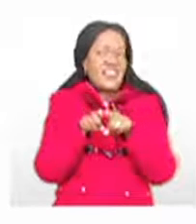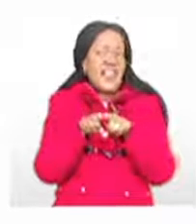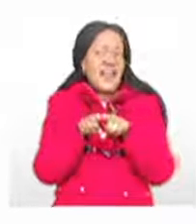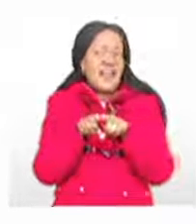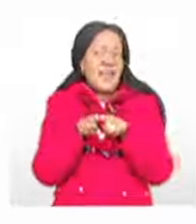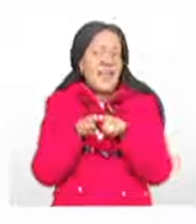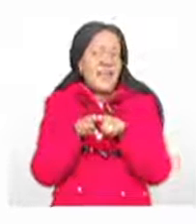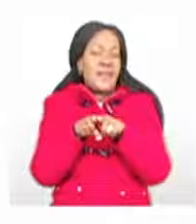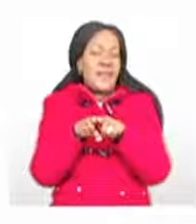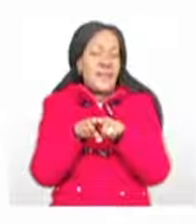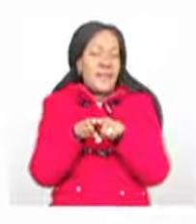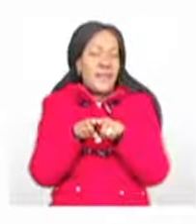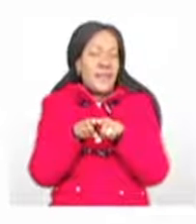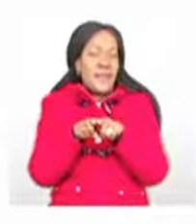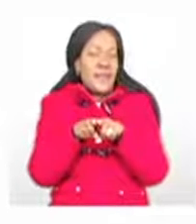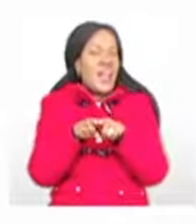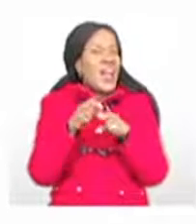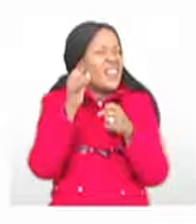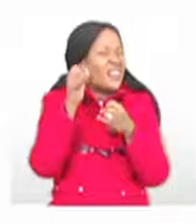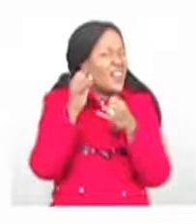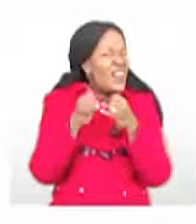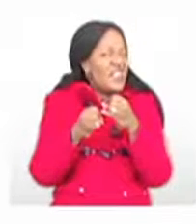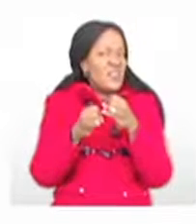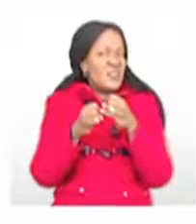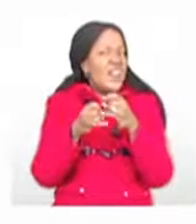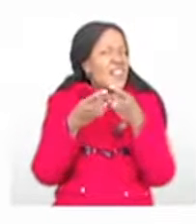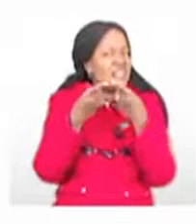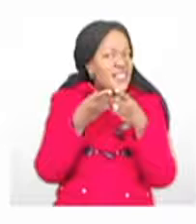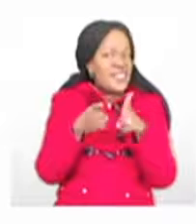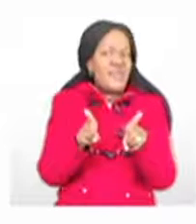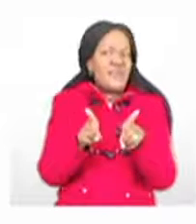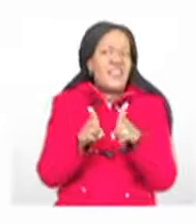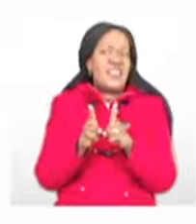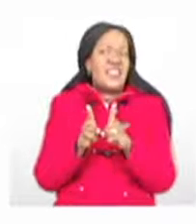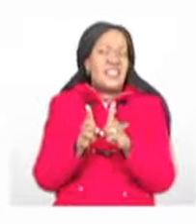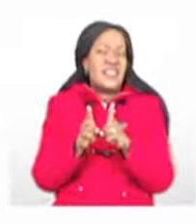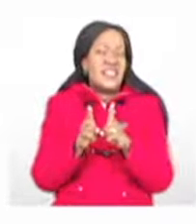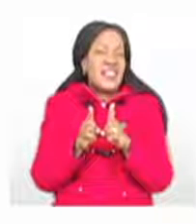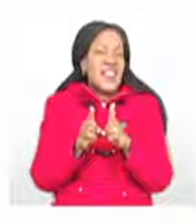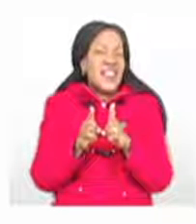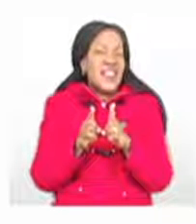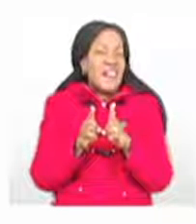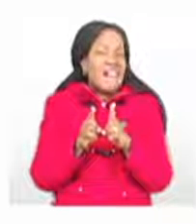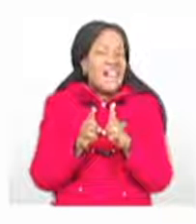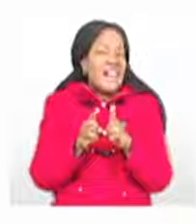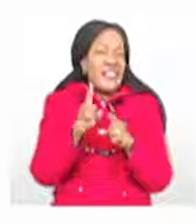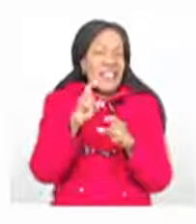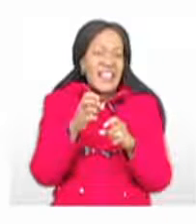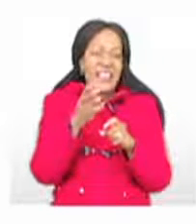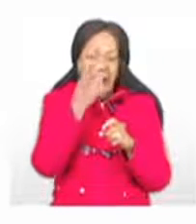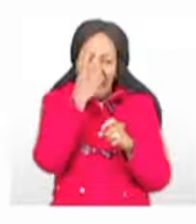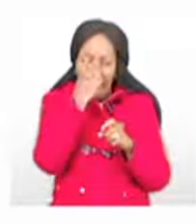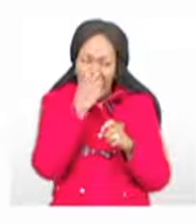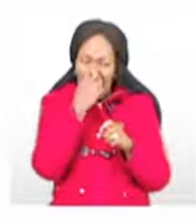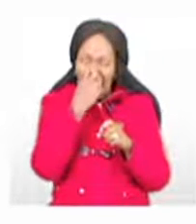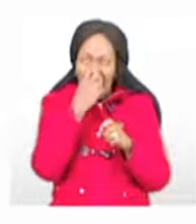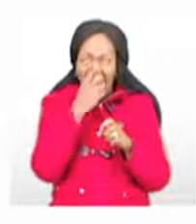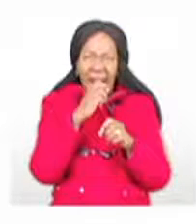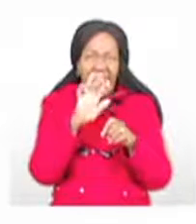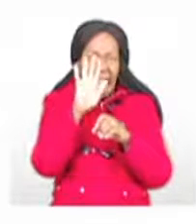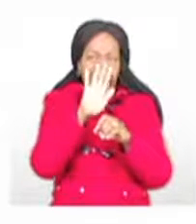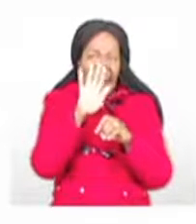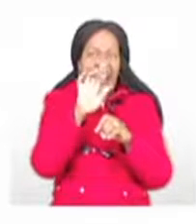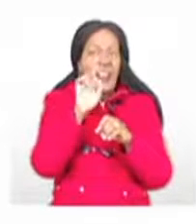the same, but the last one is different. It has a black color on